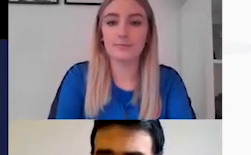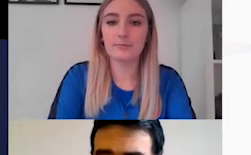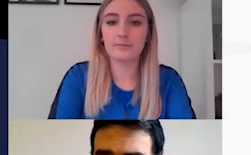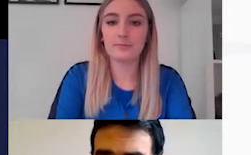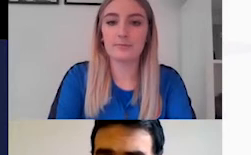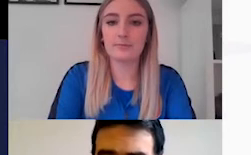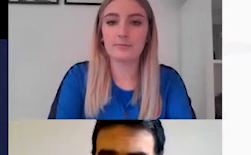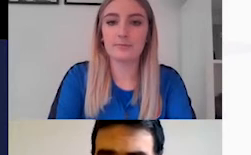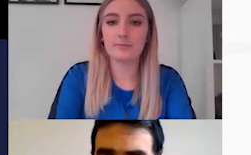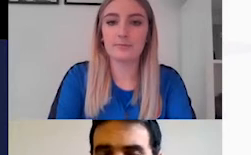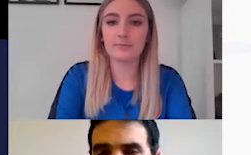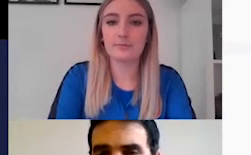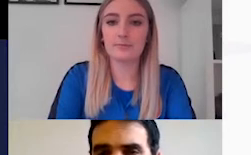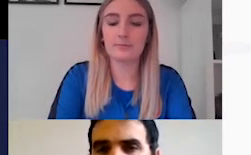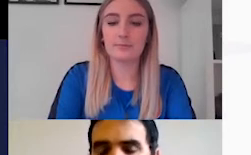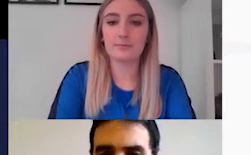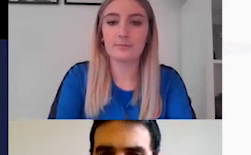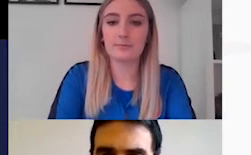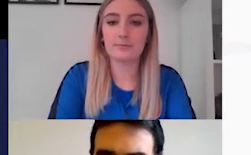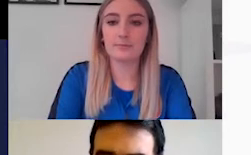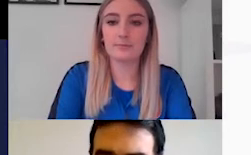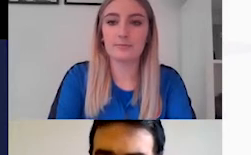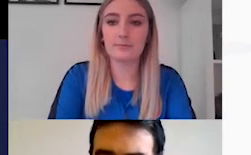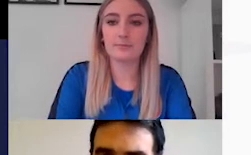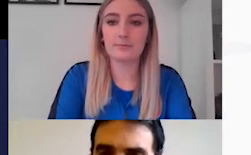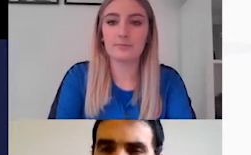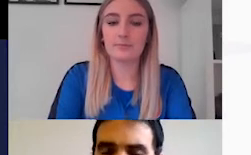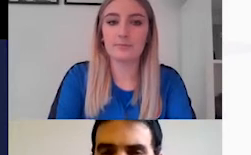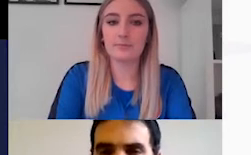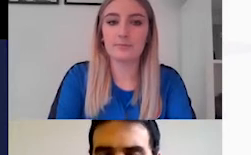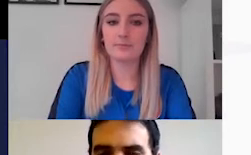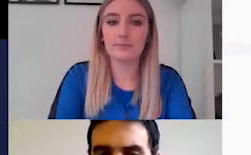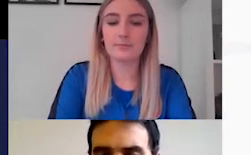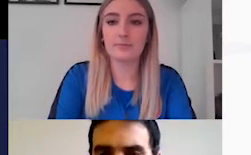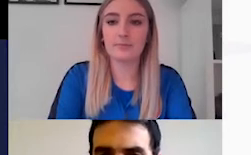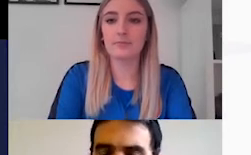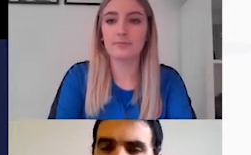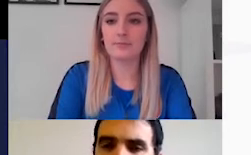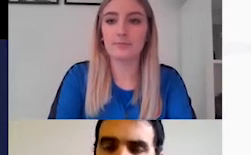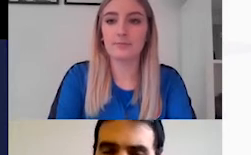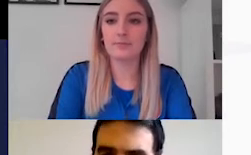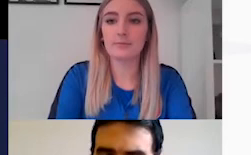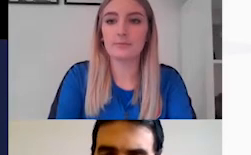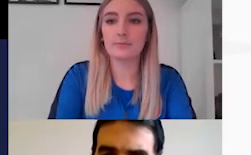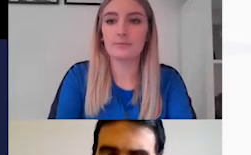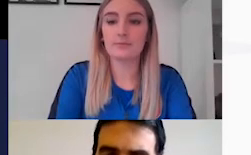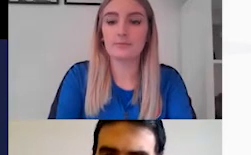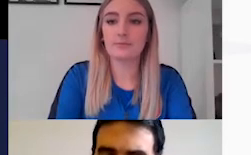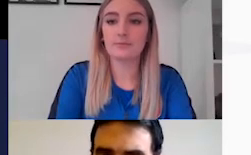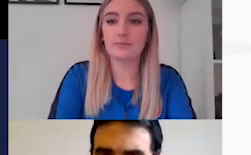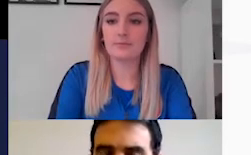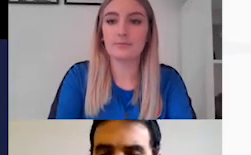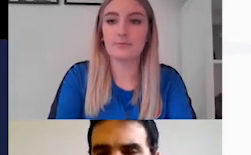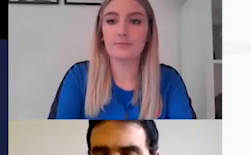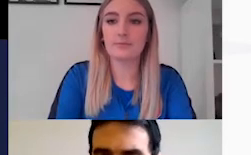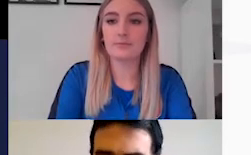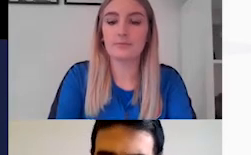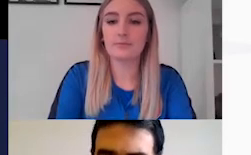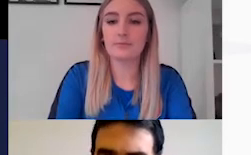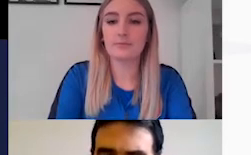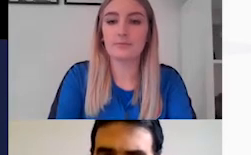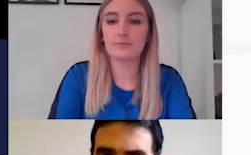London Special League run that one, and then South London Special League won that, and we work with them. They sanction through us,